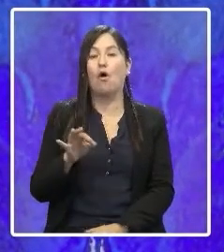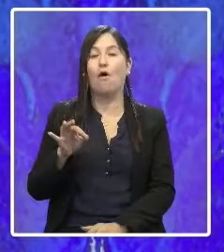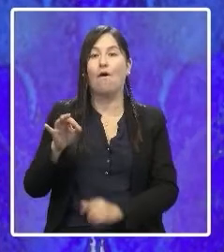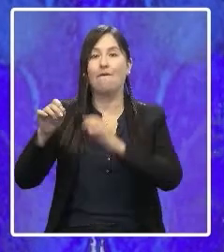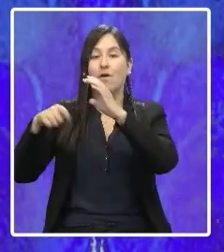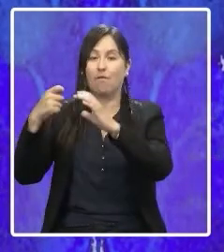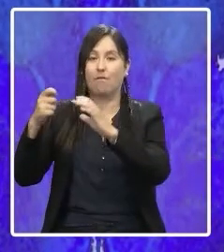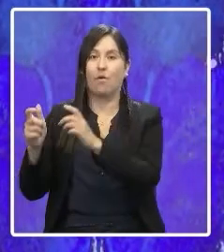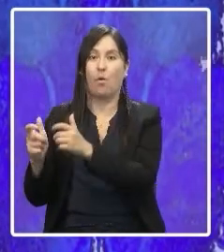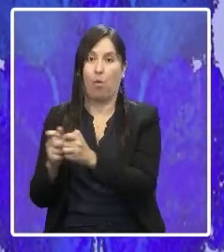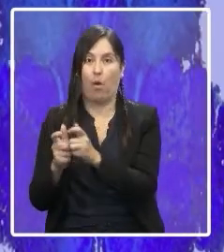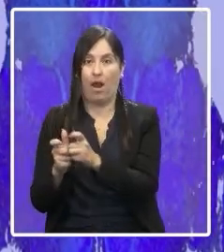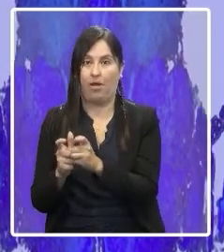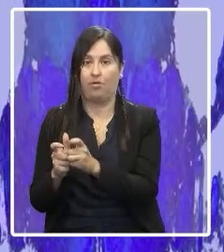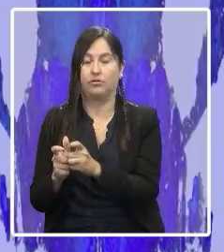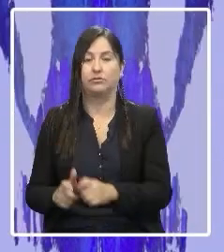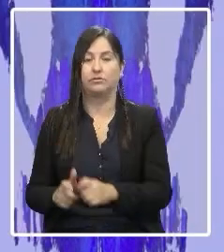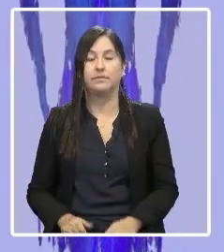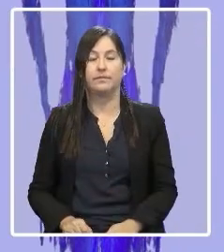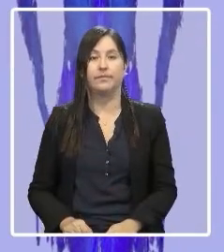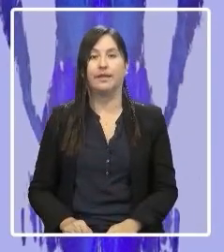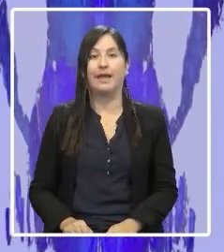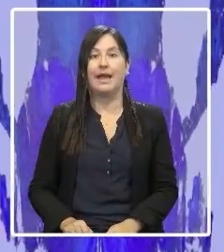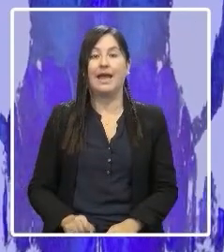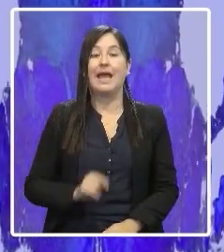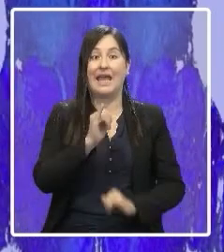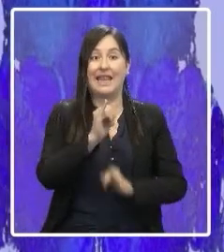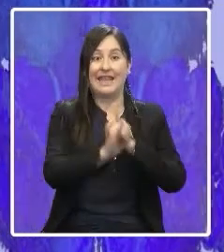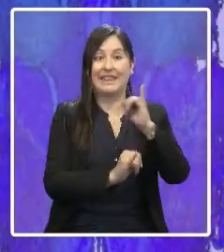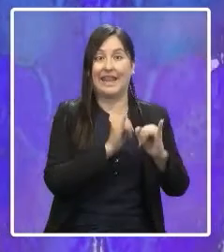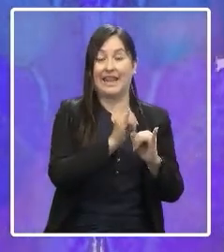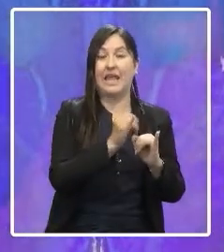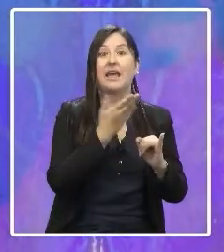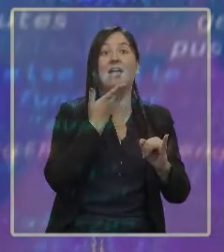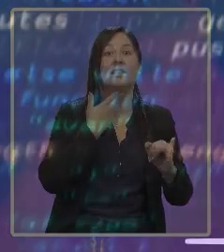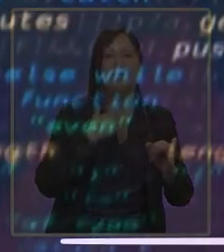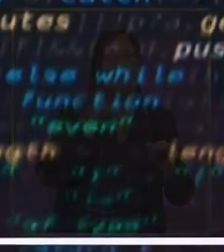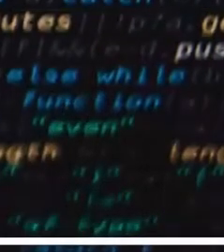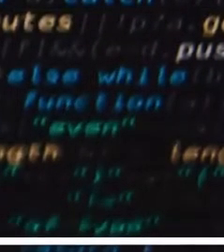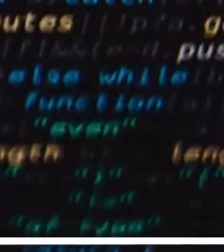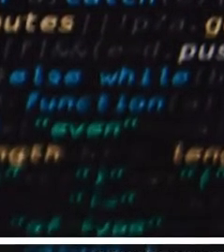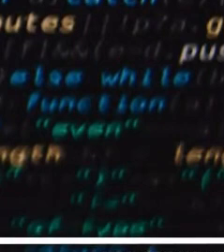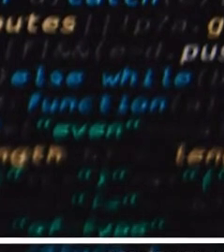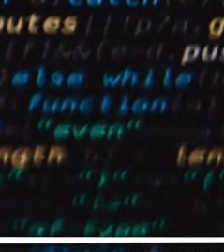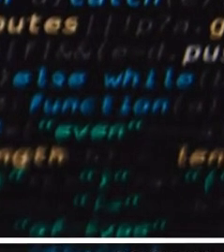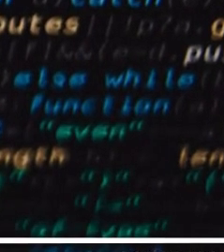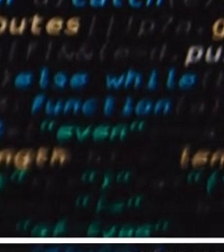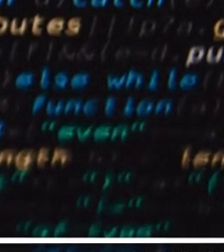addictive, but really for only a very small minority. And I'll end it there and say thank you very much.